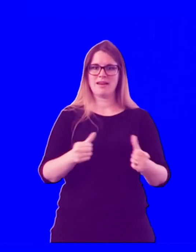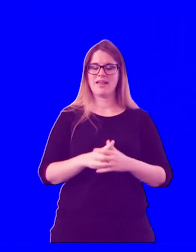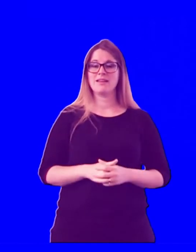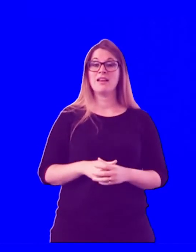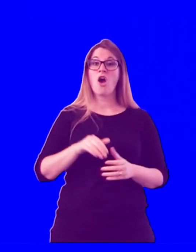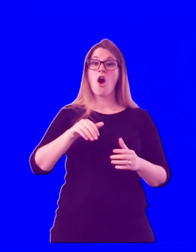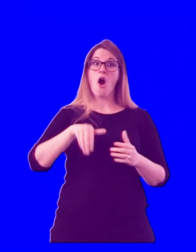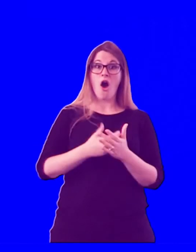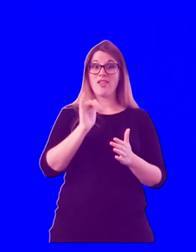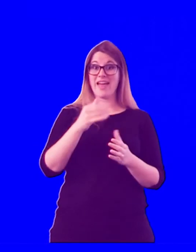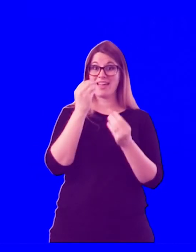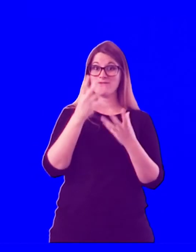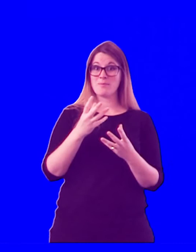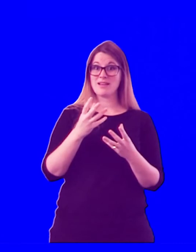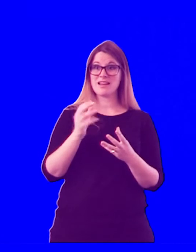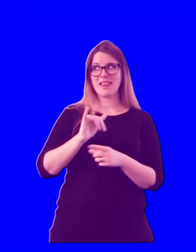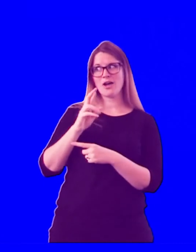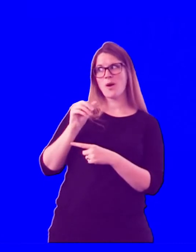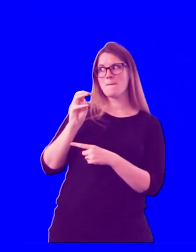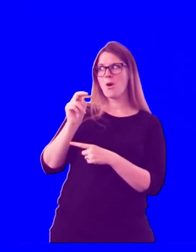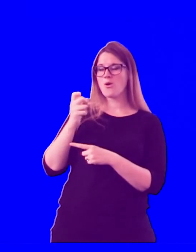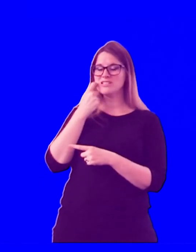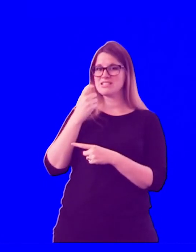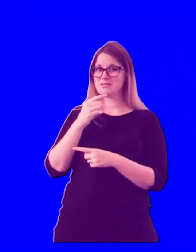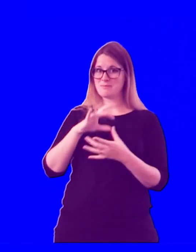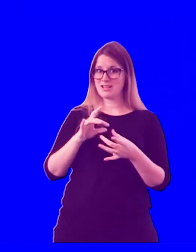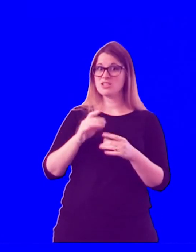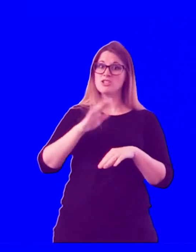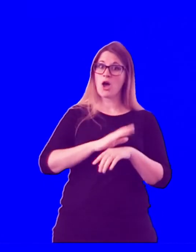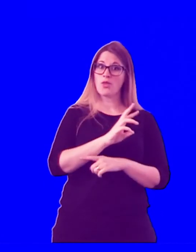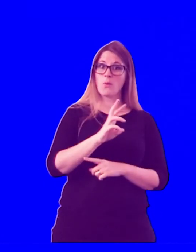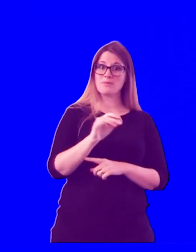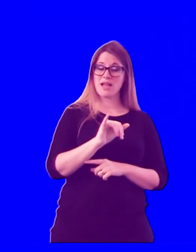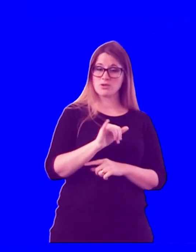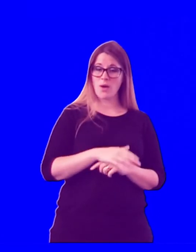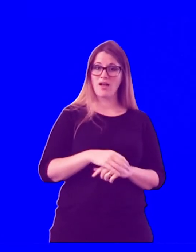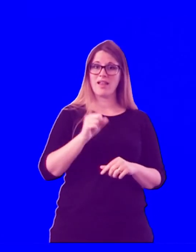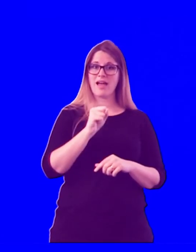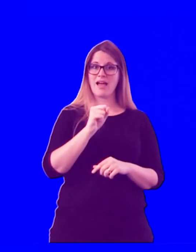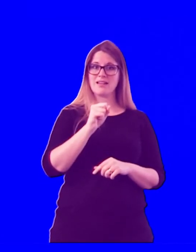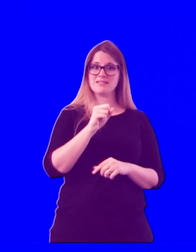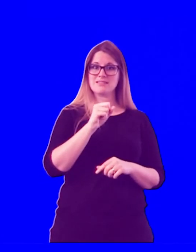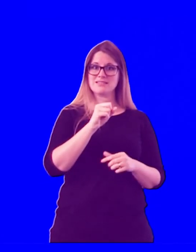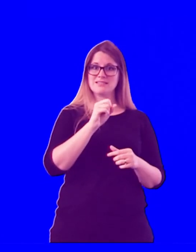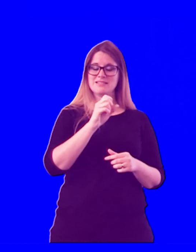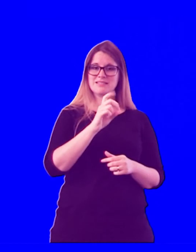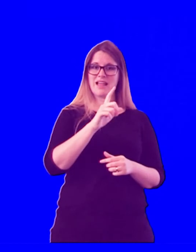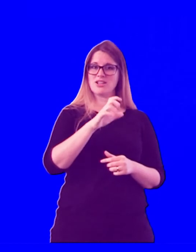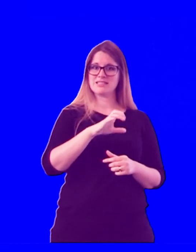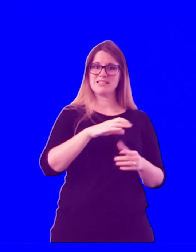them. And a lot of that information, as Ramon previously mentioned, is available on the website as well on the SDLC section